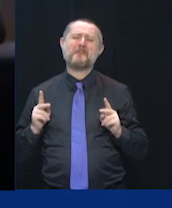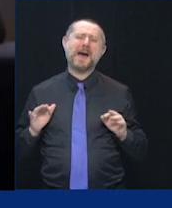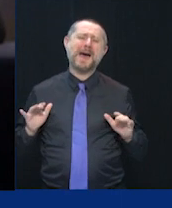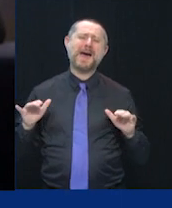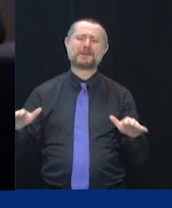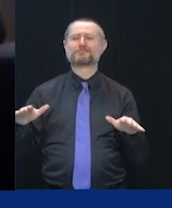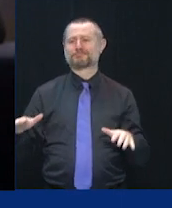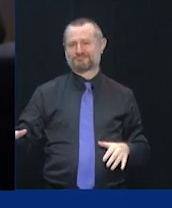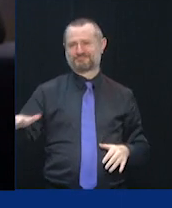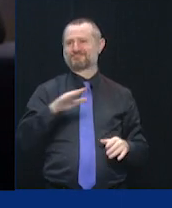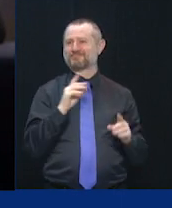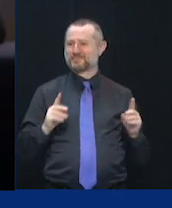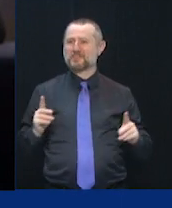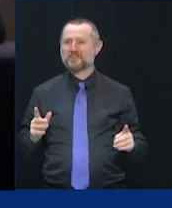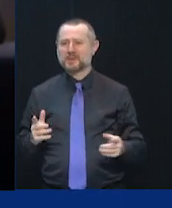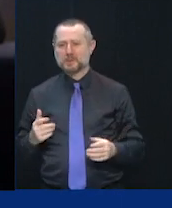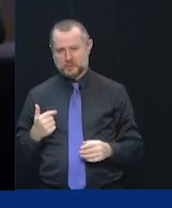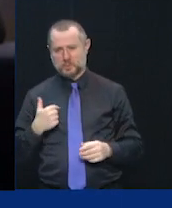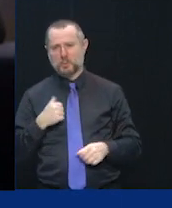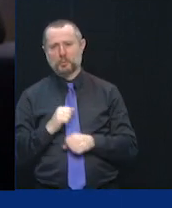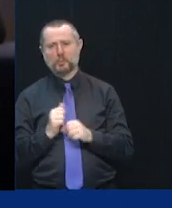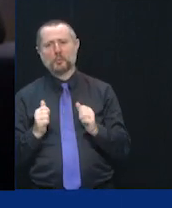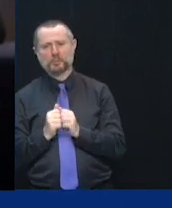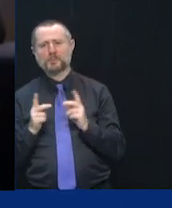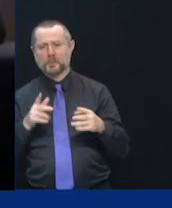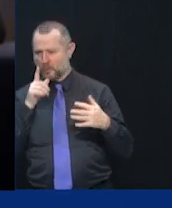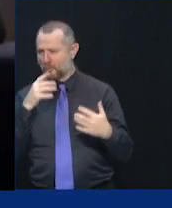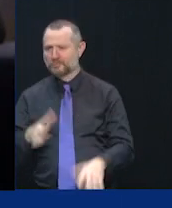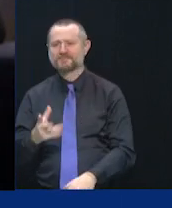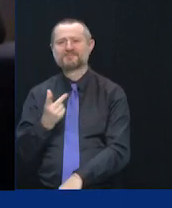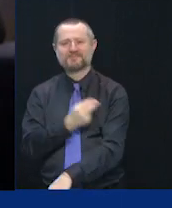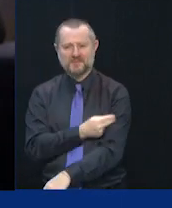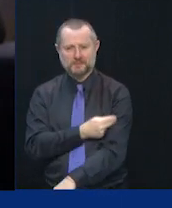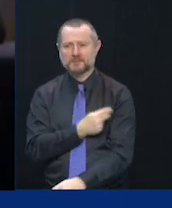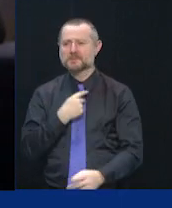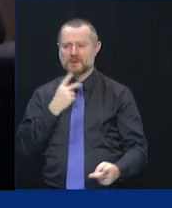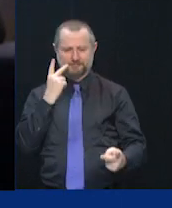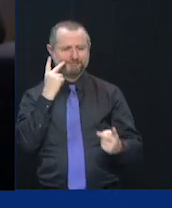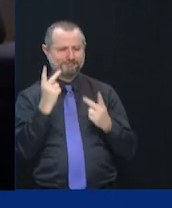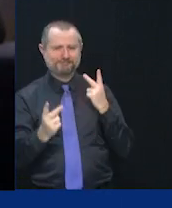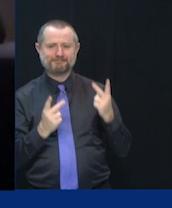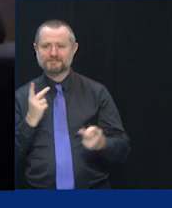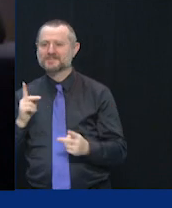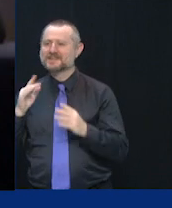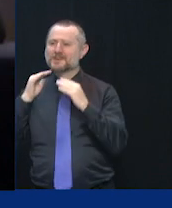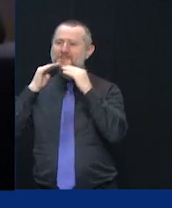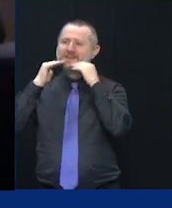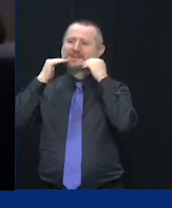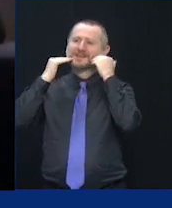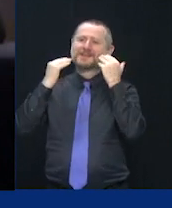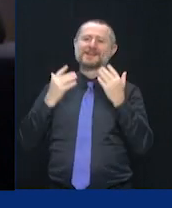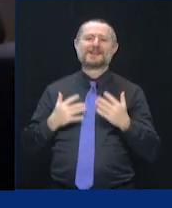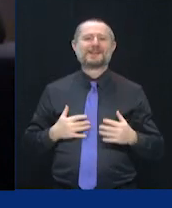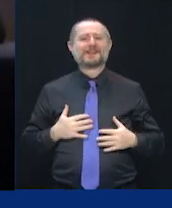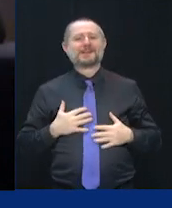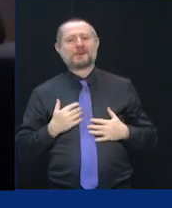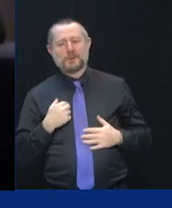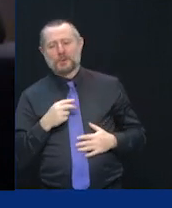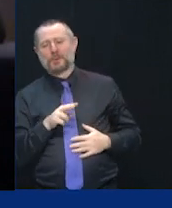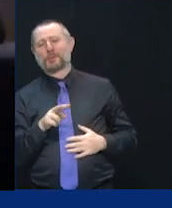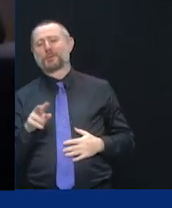that were getting the vaccine, and I see so many smile faces. That's what it is all